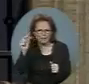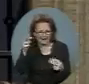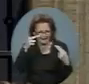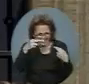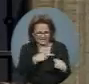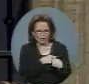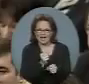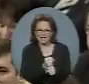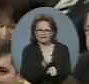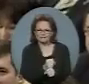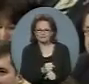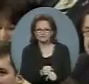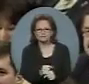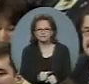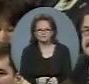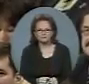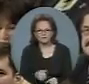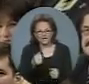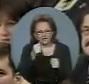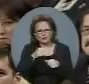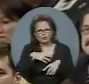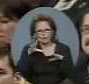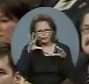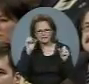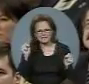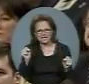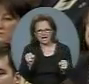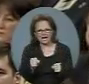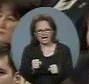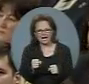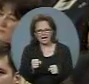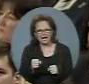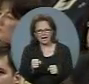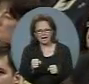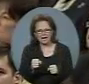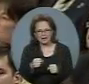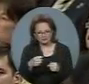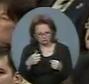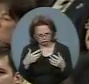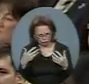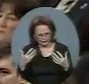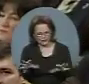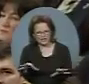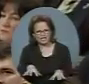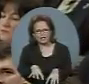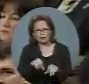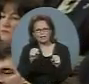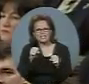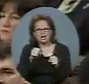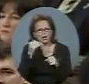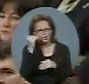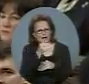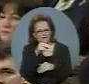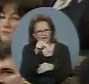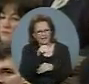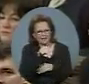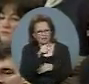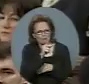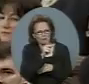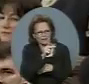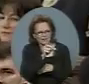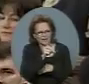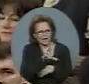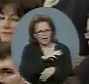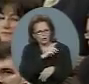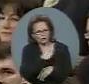and fabrications. I said repeatedly to the leader of the NDP and others in the House this week that the facts that the allegations